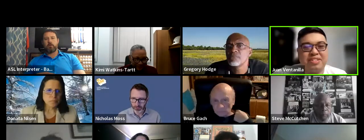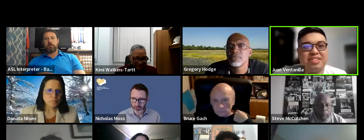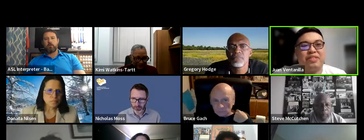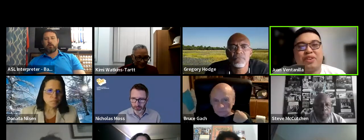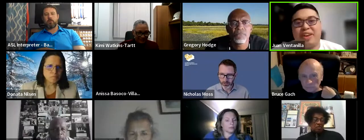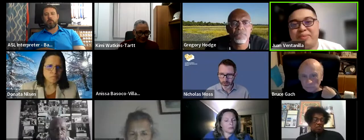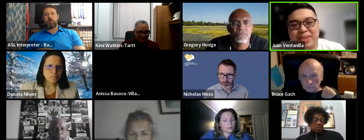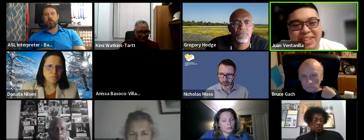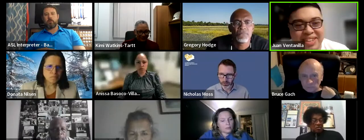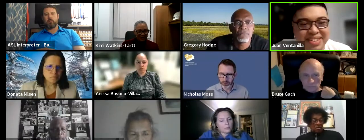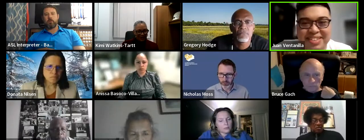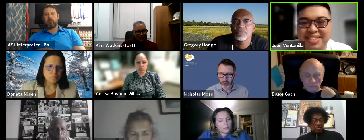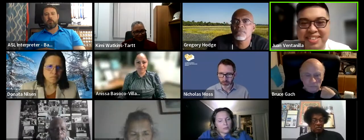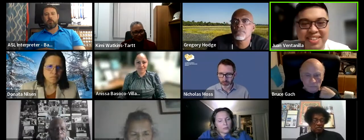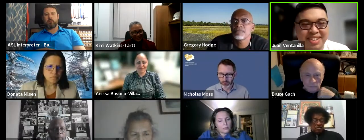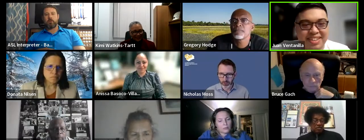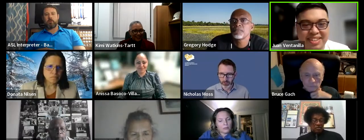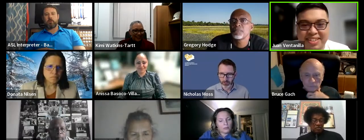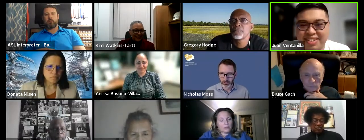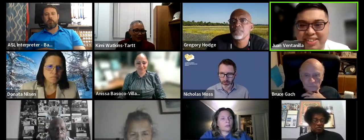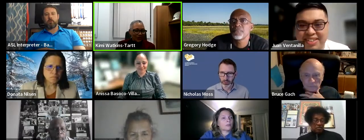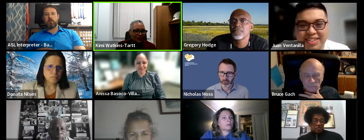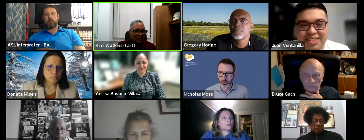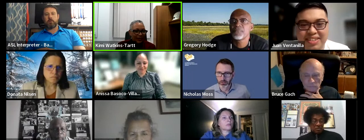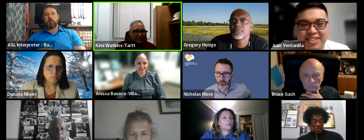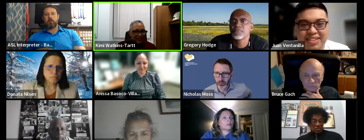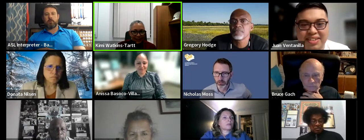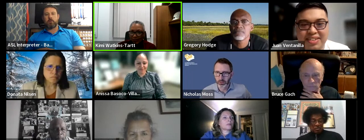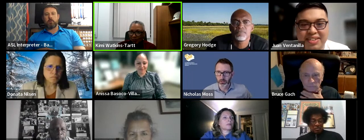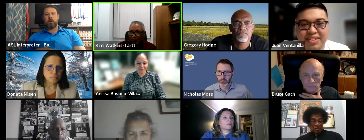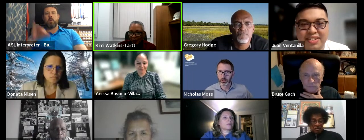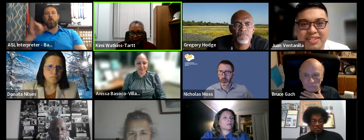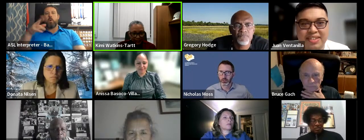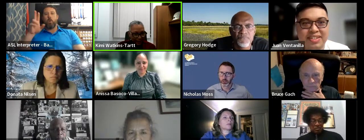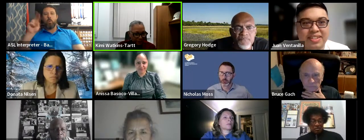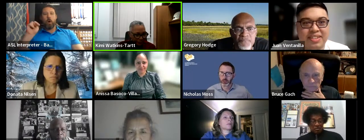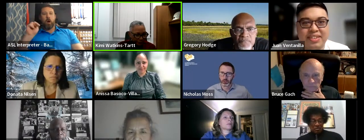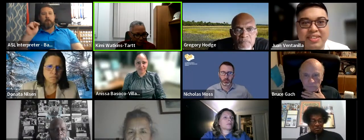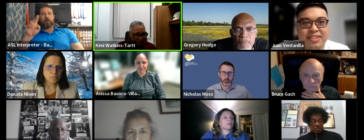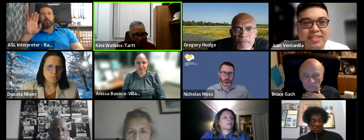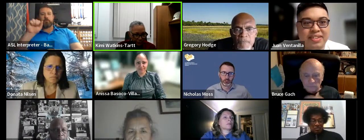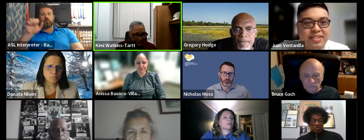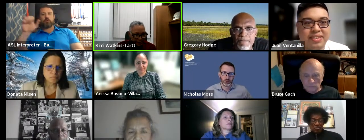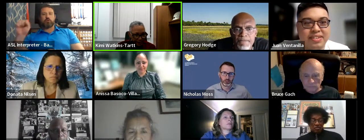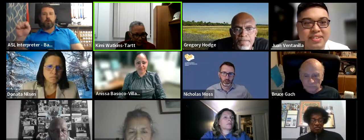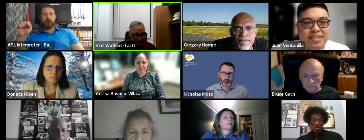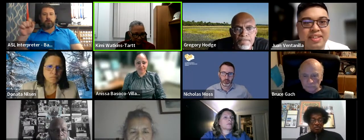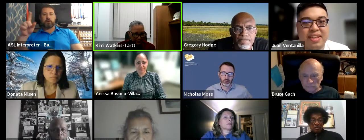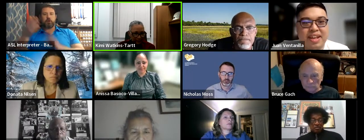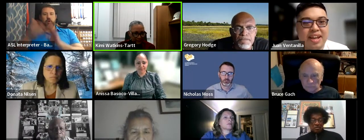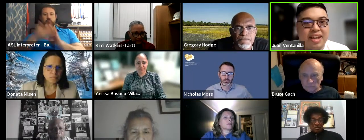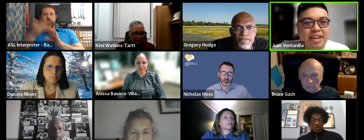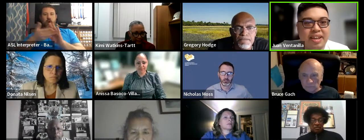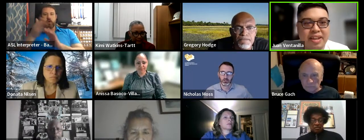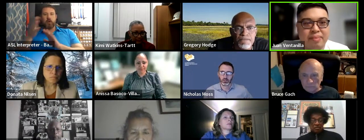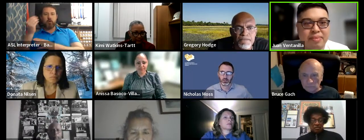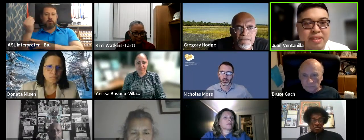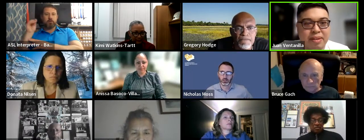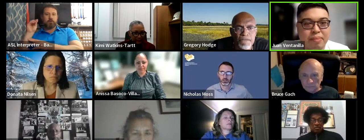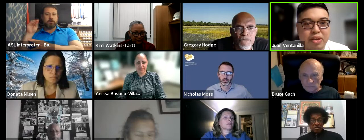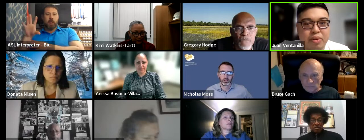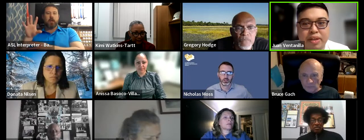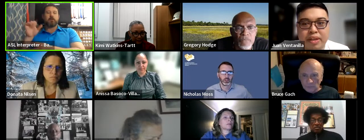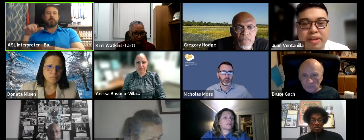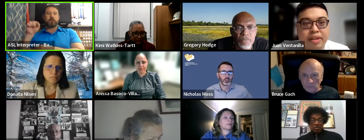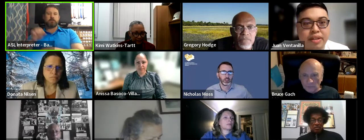afternoon. Yes, thank you for having me. All right, you can go ahead and take it away. I think you're running your own slides. I am.